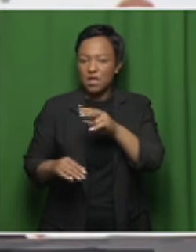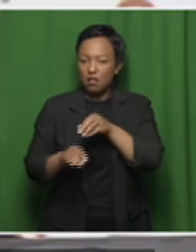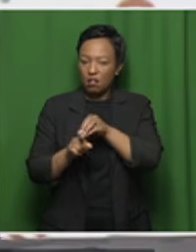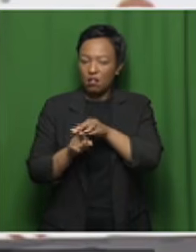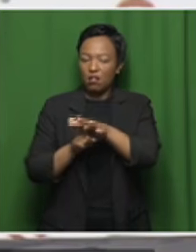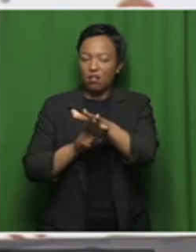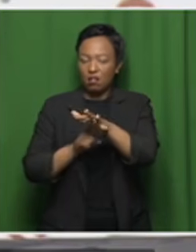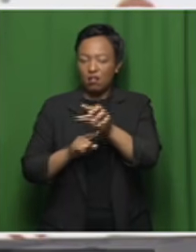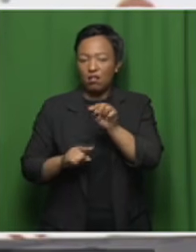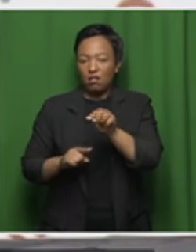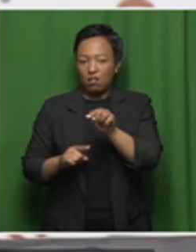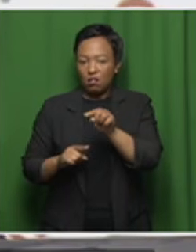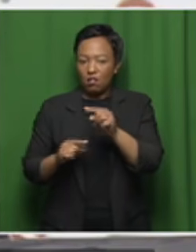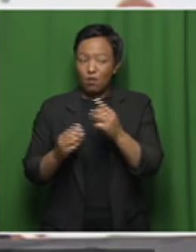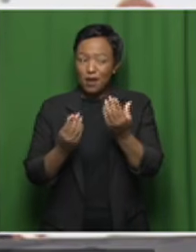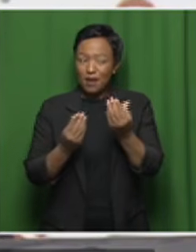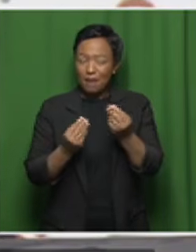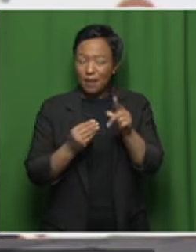too high.